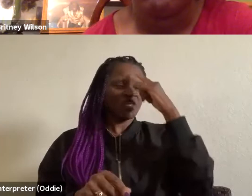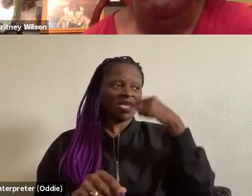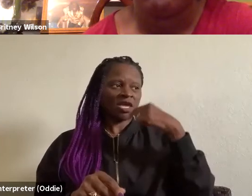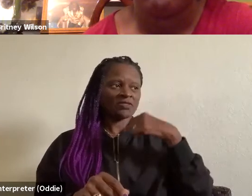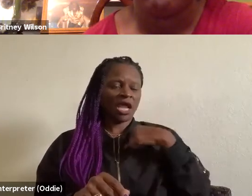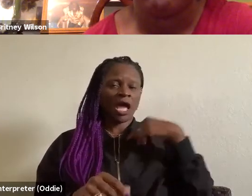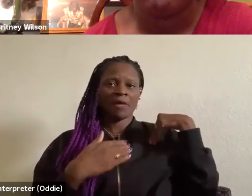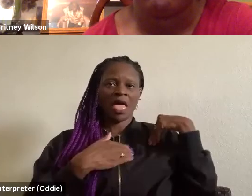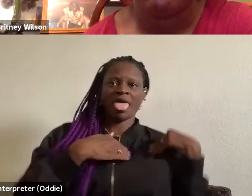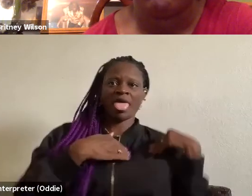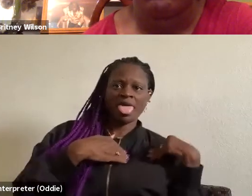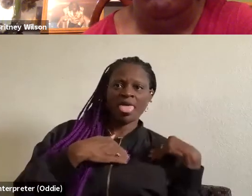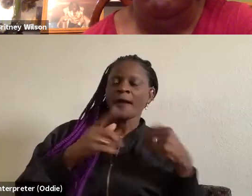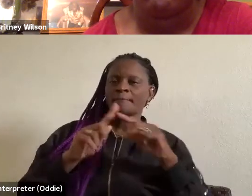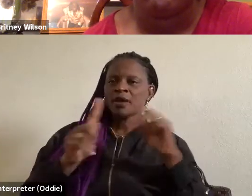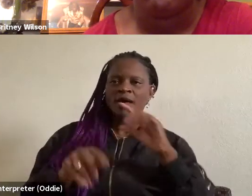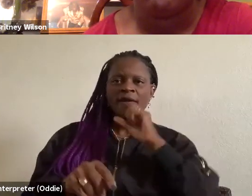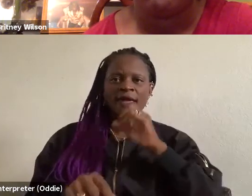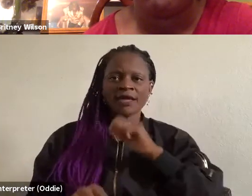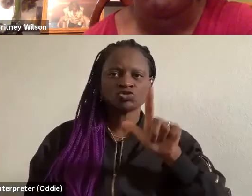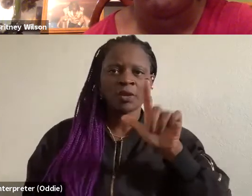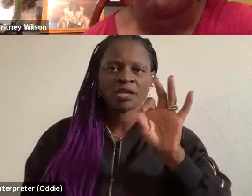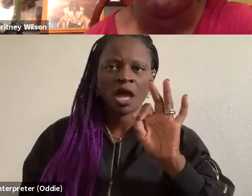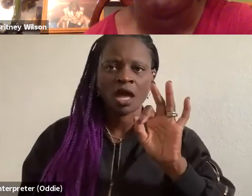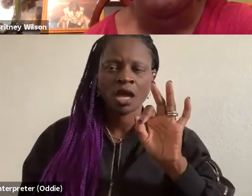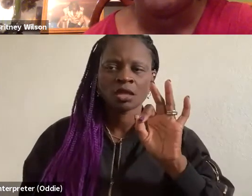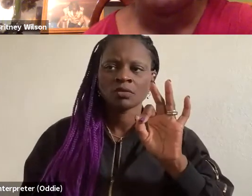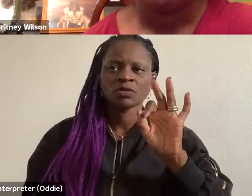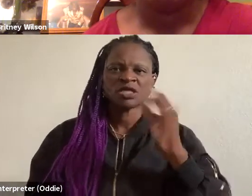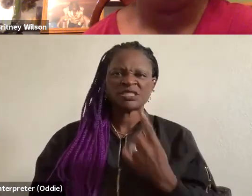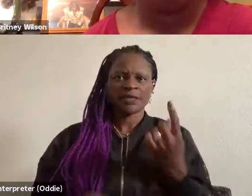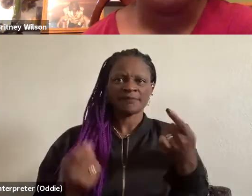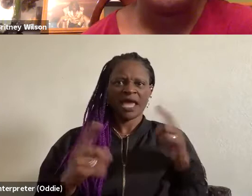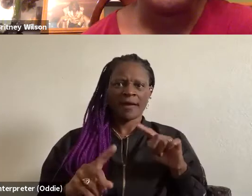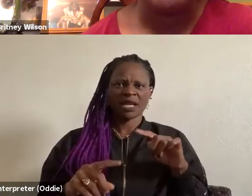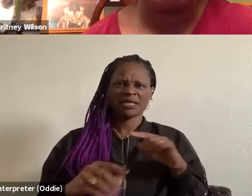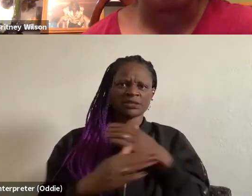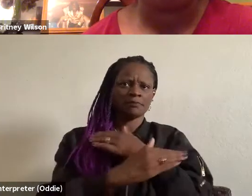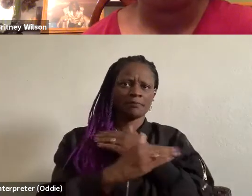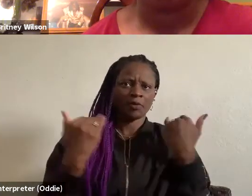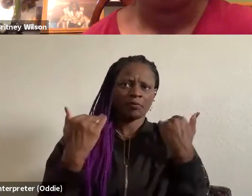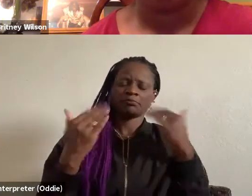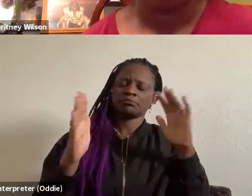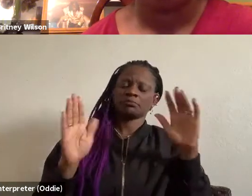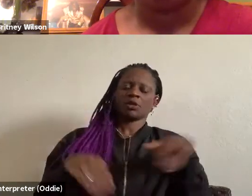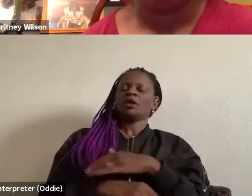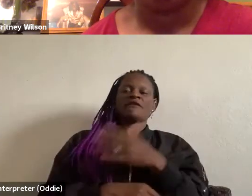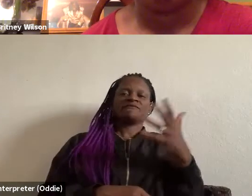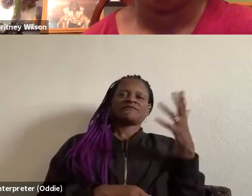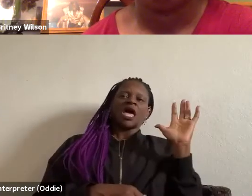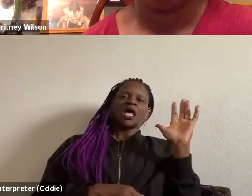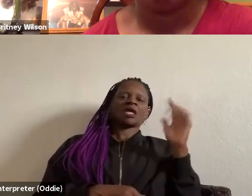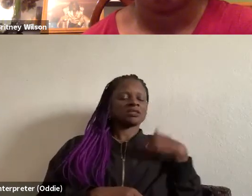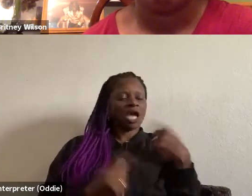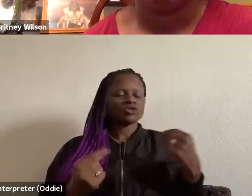think I turned 29 and I was like, oh, that's over. Like, that's done. I just have to do what I want to